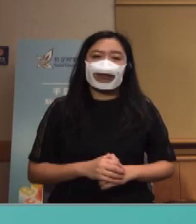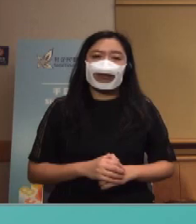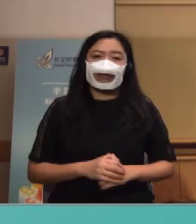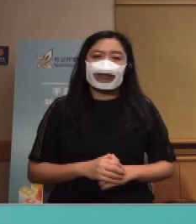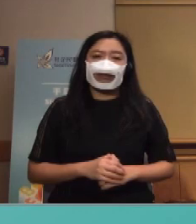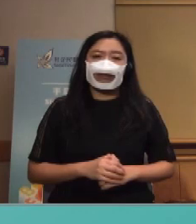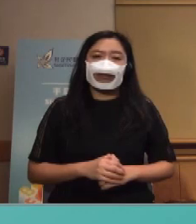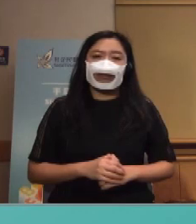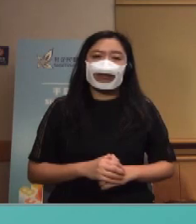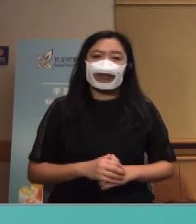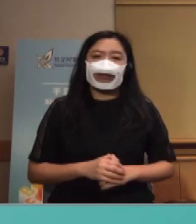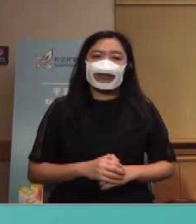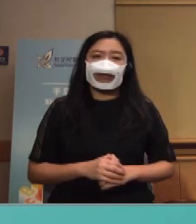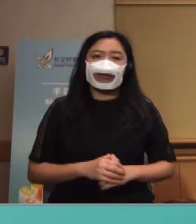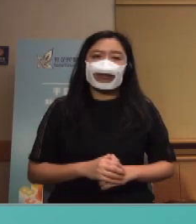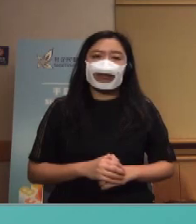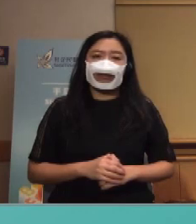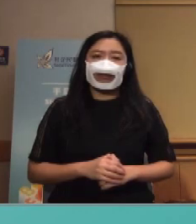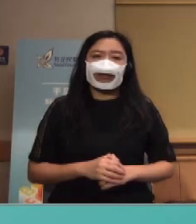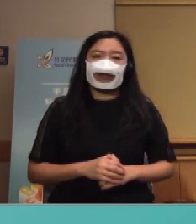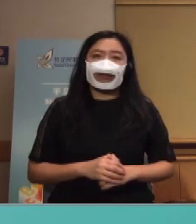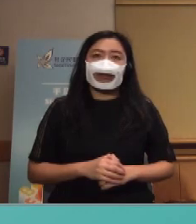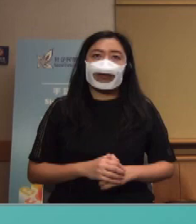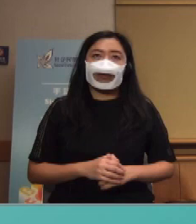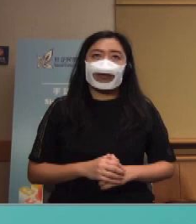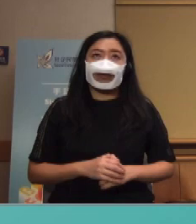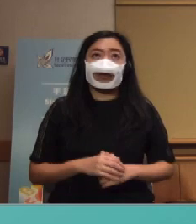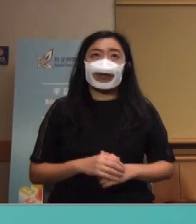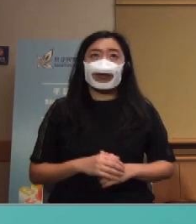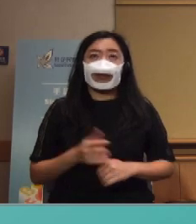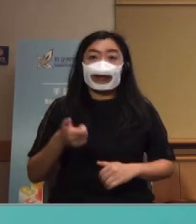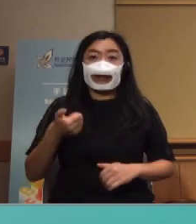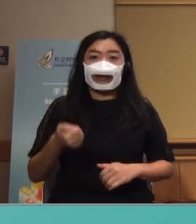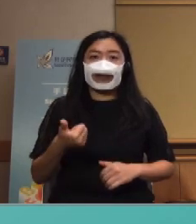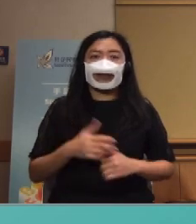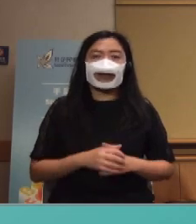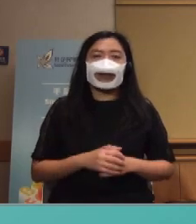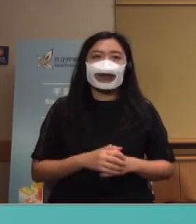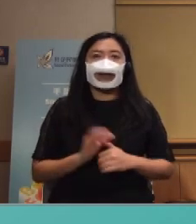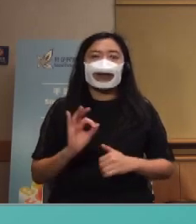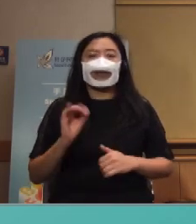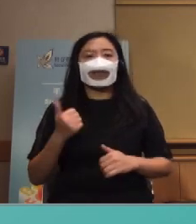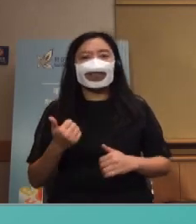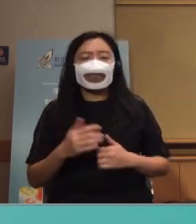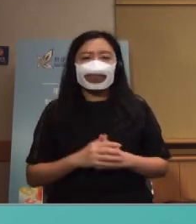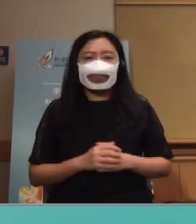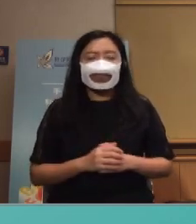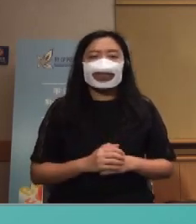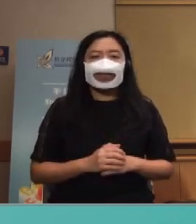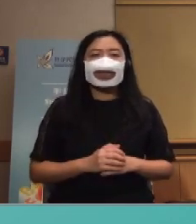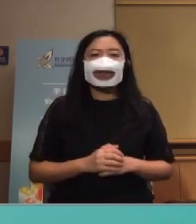No? Do I click it this way? Okay. Awesome. Tech issues.